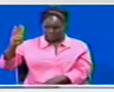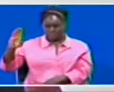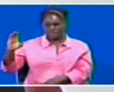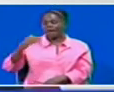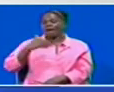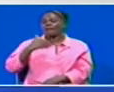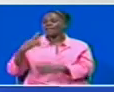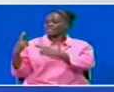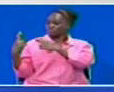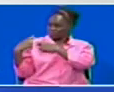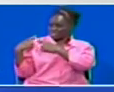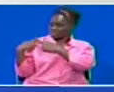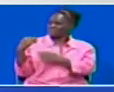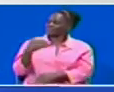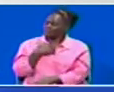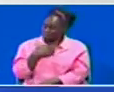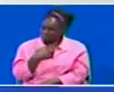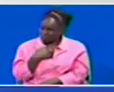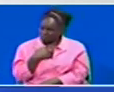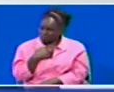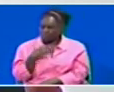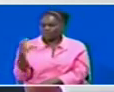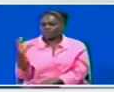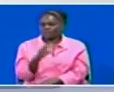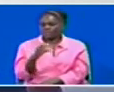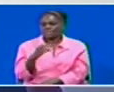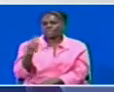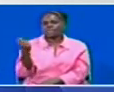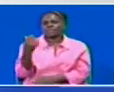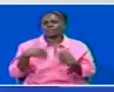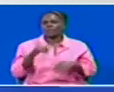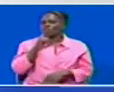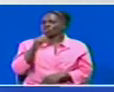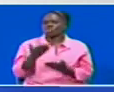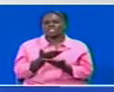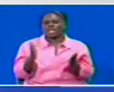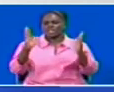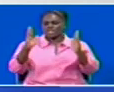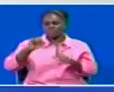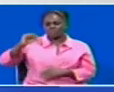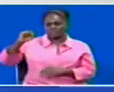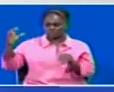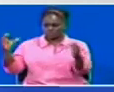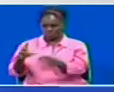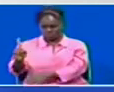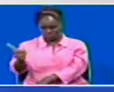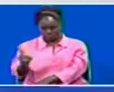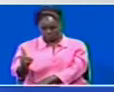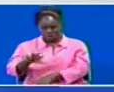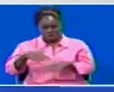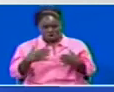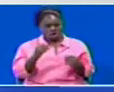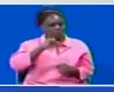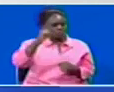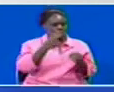a responsibility to the citizens of Kenya, not to any particular political party or